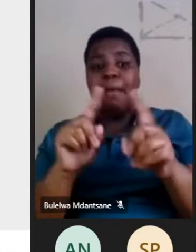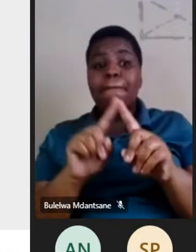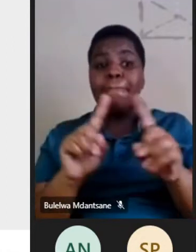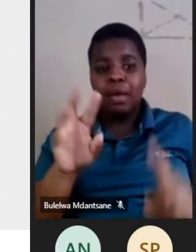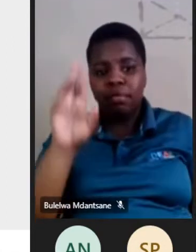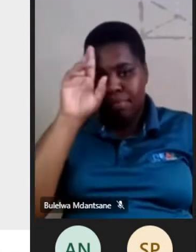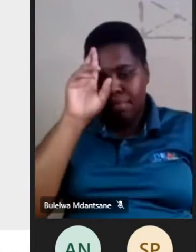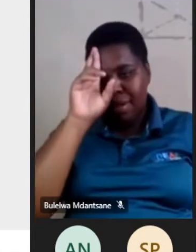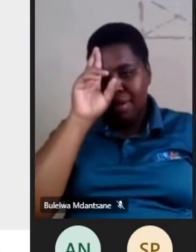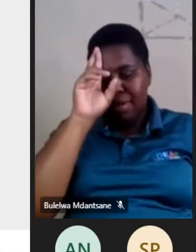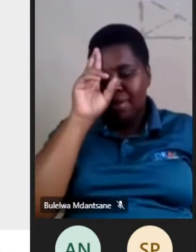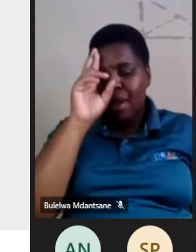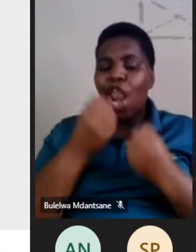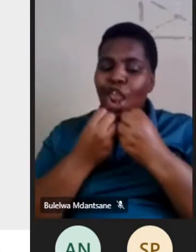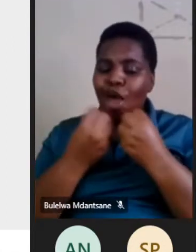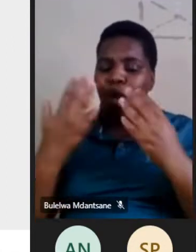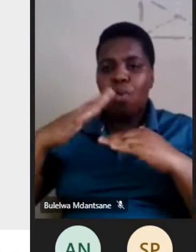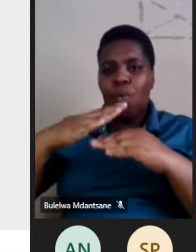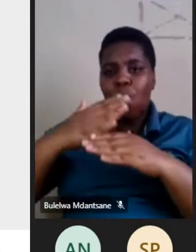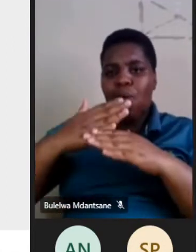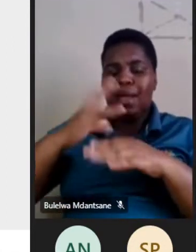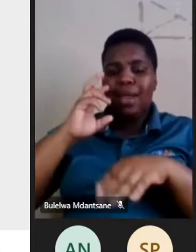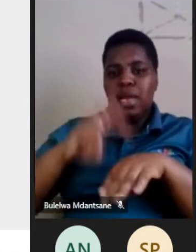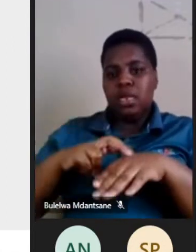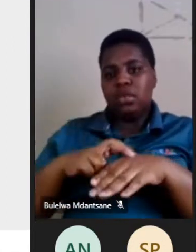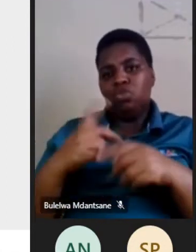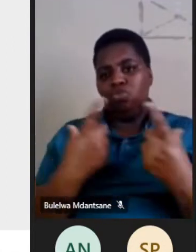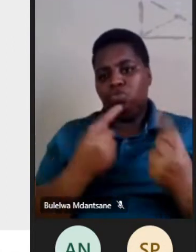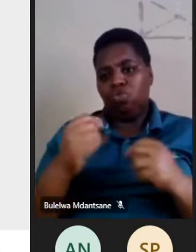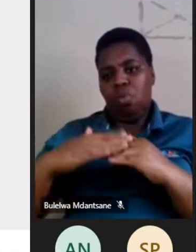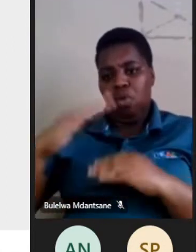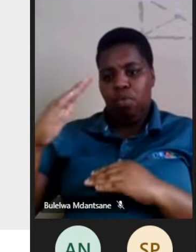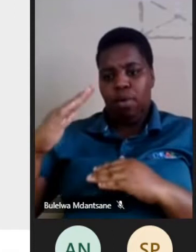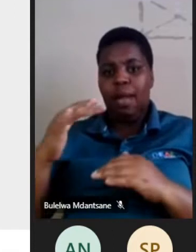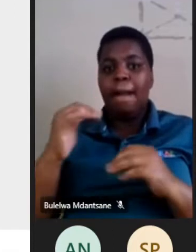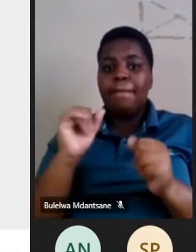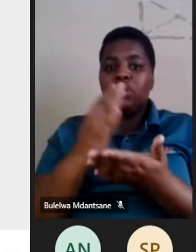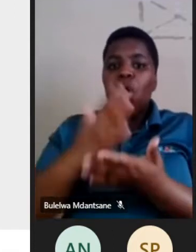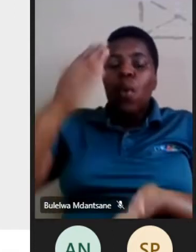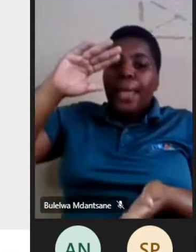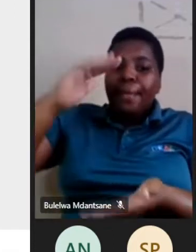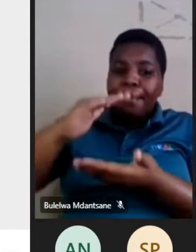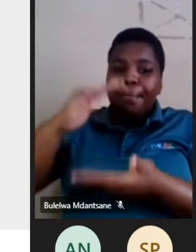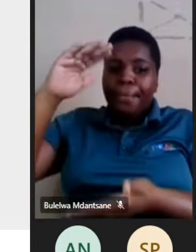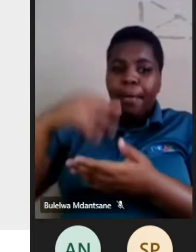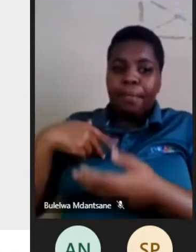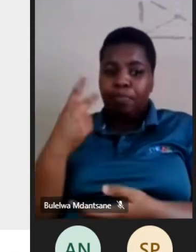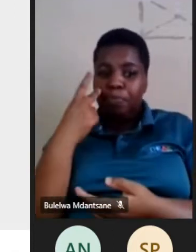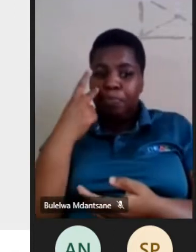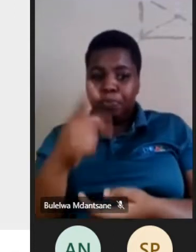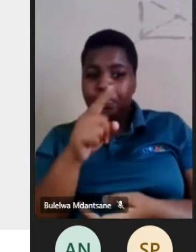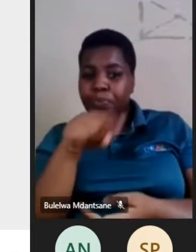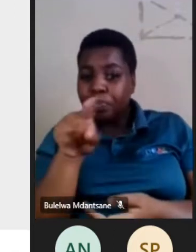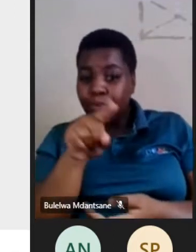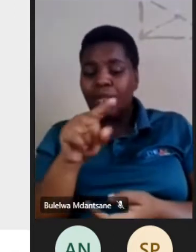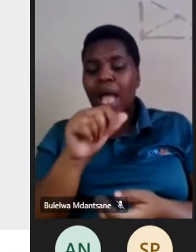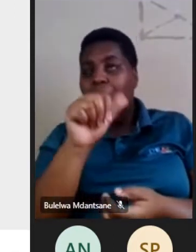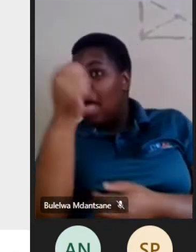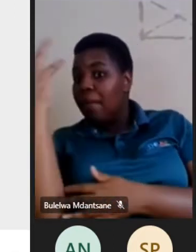lot to do. So first of all, increase the number of user-friendly clinics. I think that's something echoed in many other